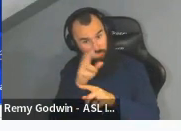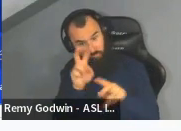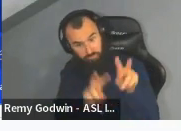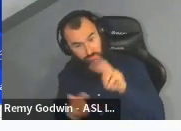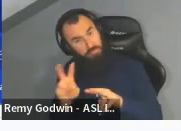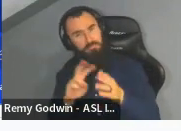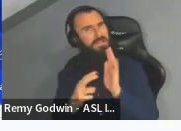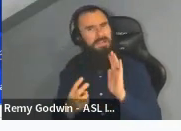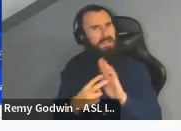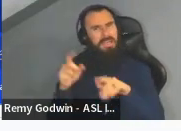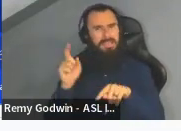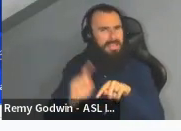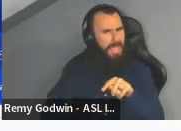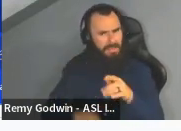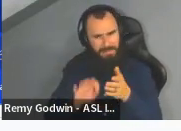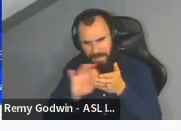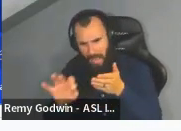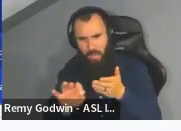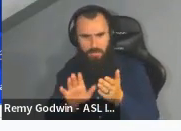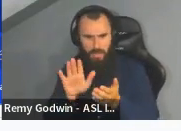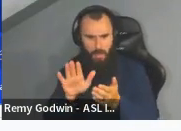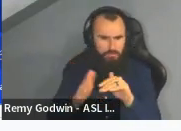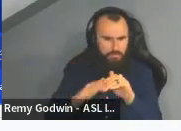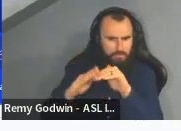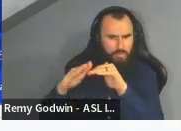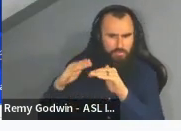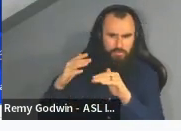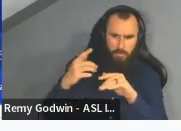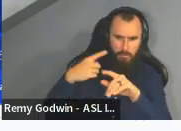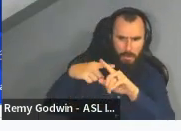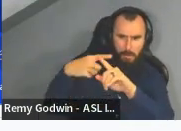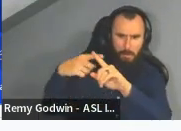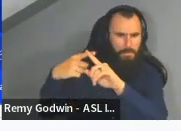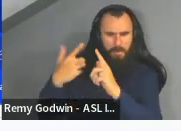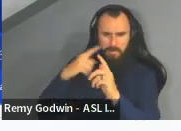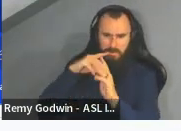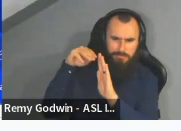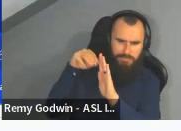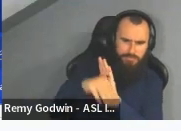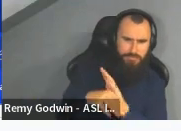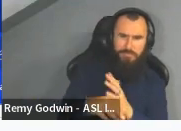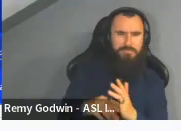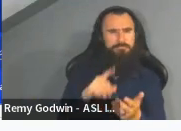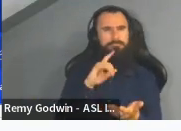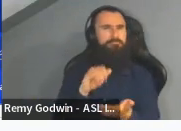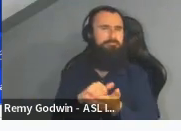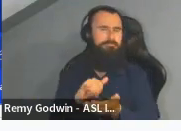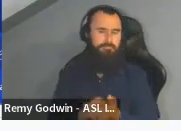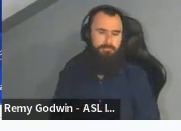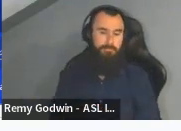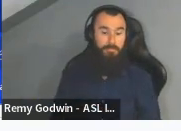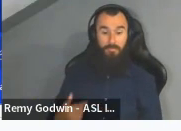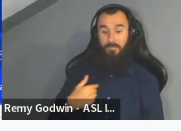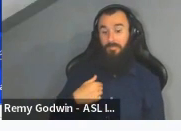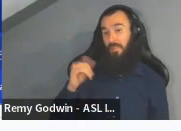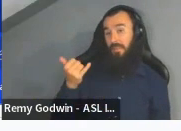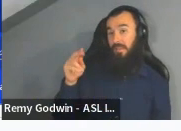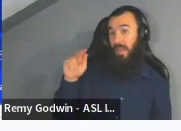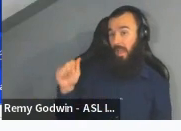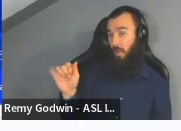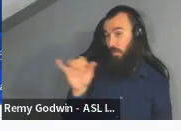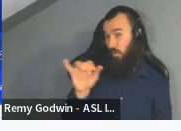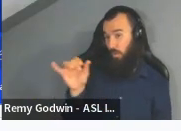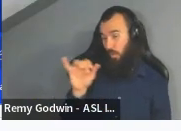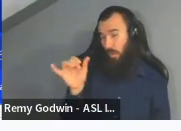your child is gaining or losing their knowledge or their ability to function. This in is the Yana. class. Also, what